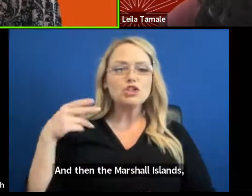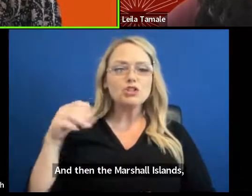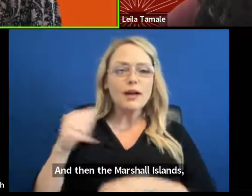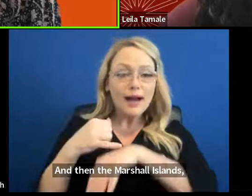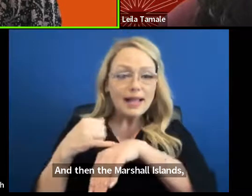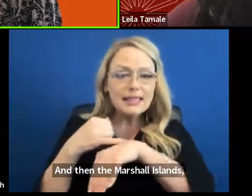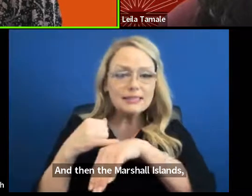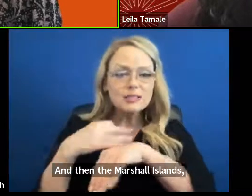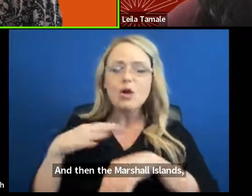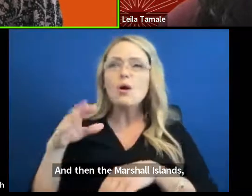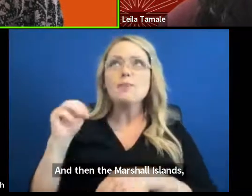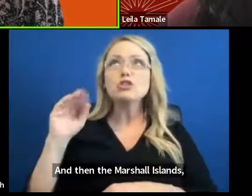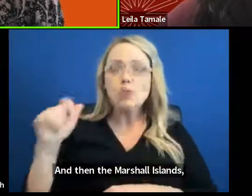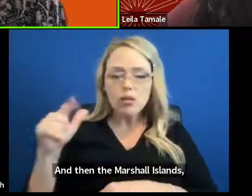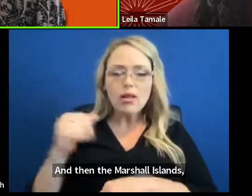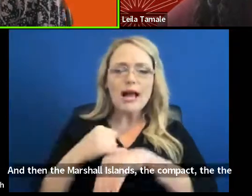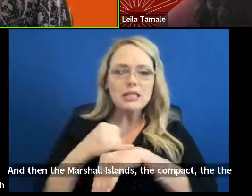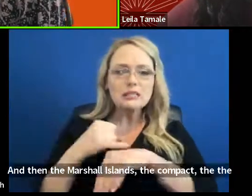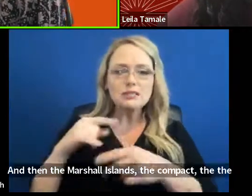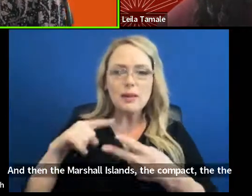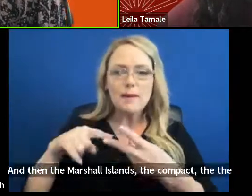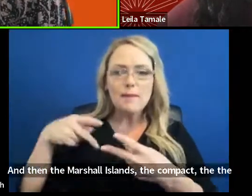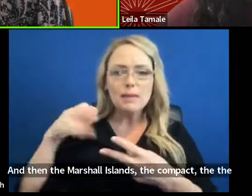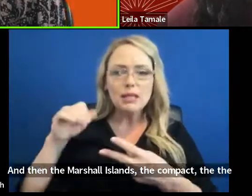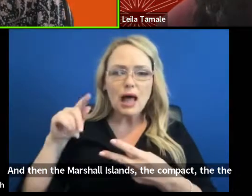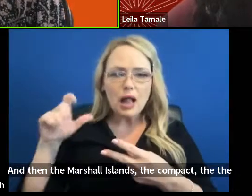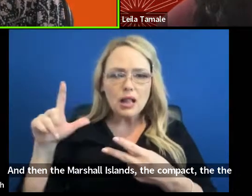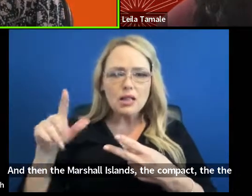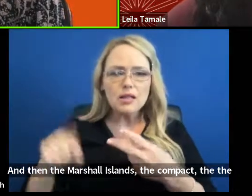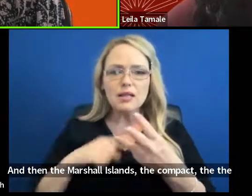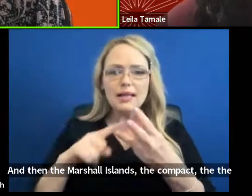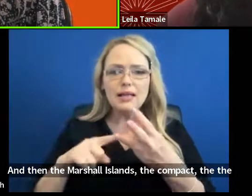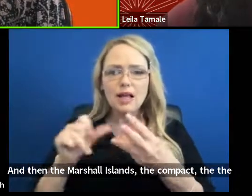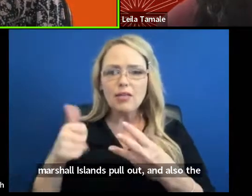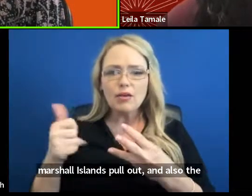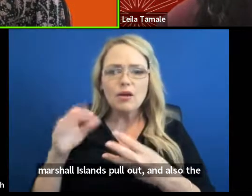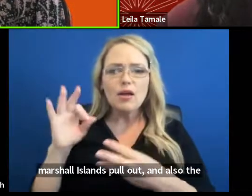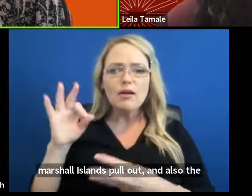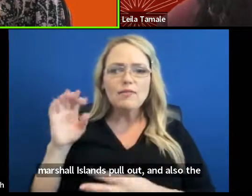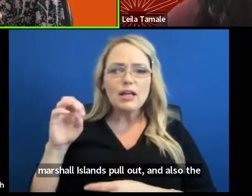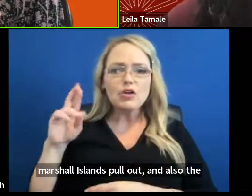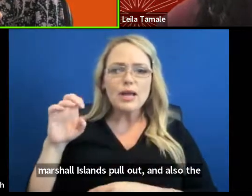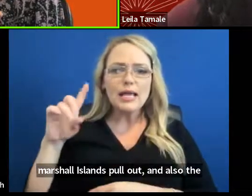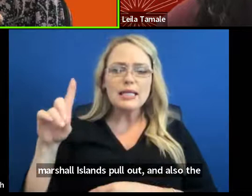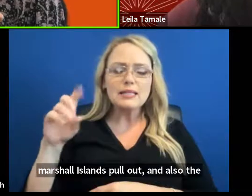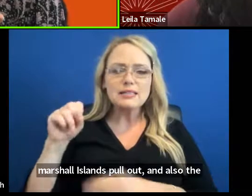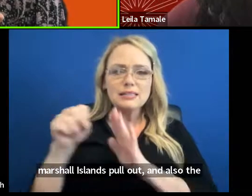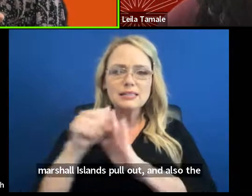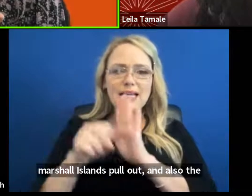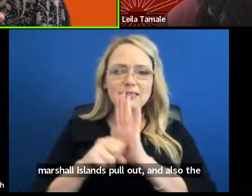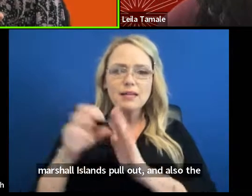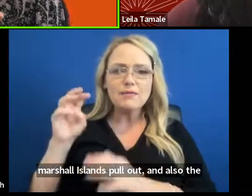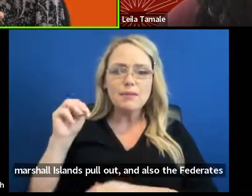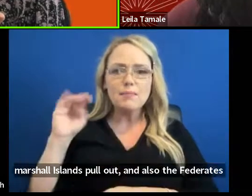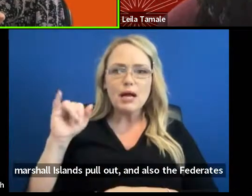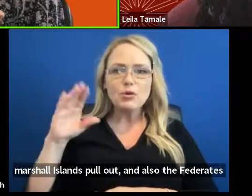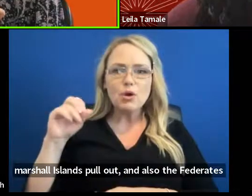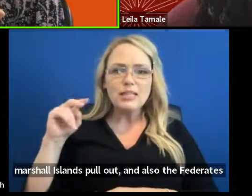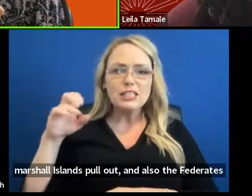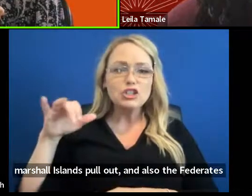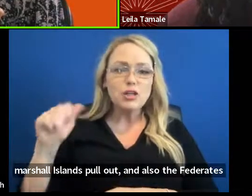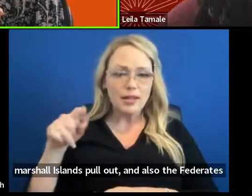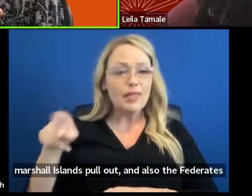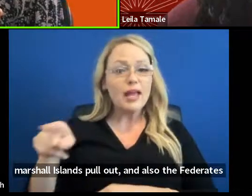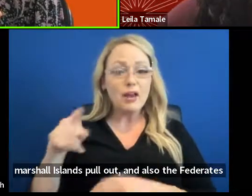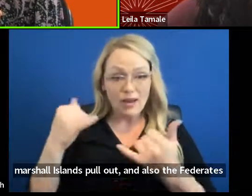the Marshall Islands, Palau, and also the Federated States of Micronesia is headed into compact negotiations with the